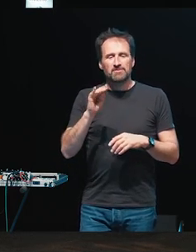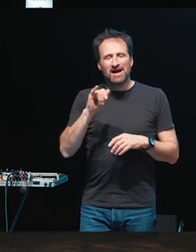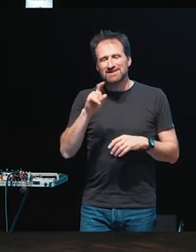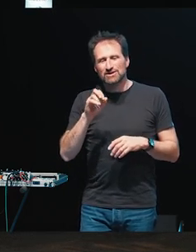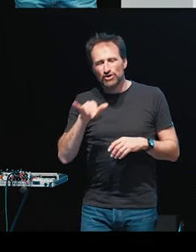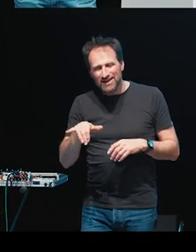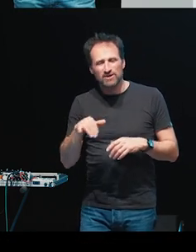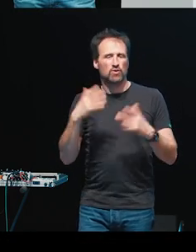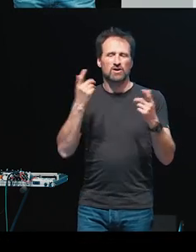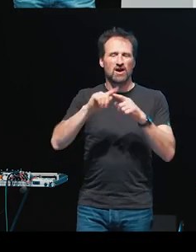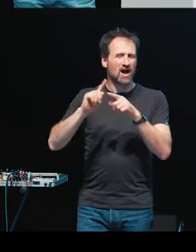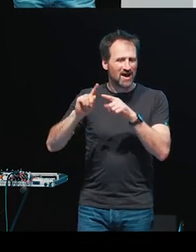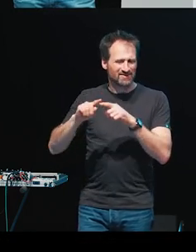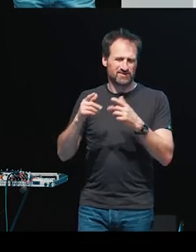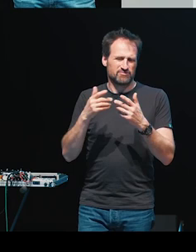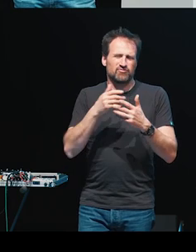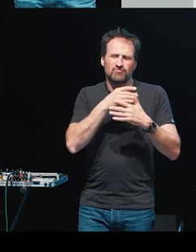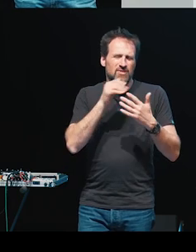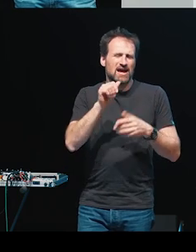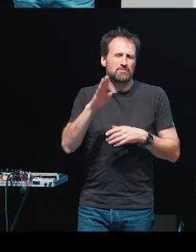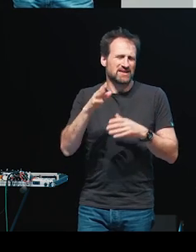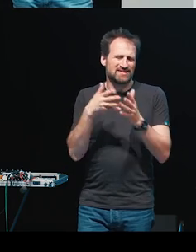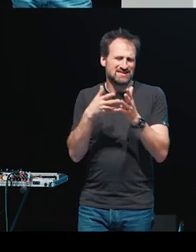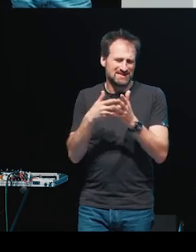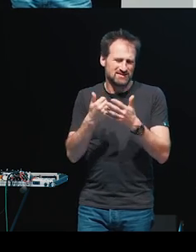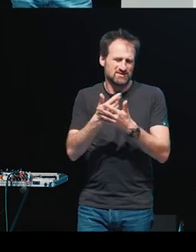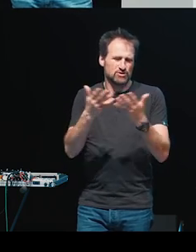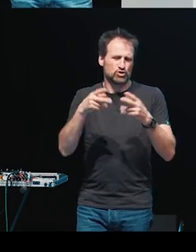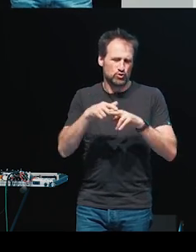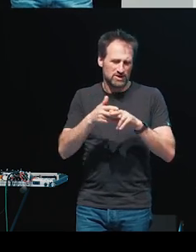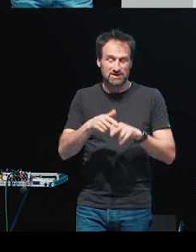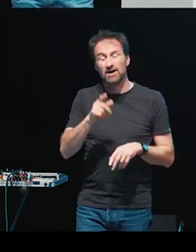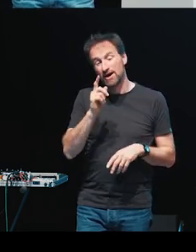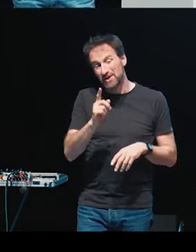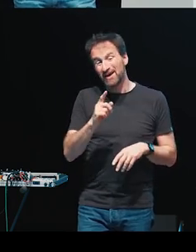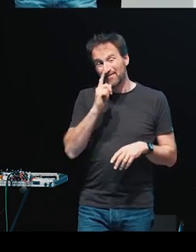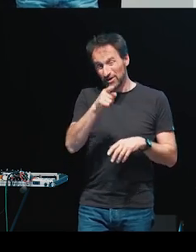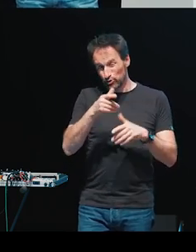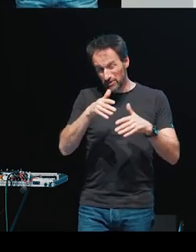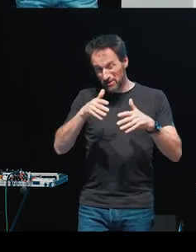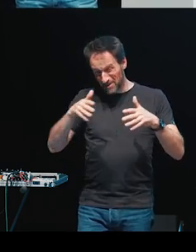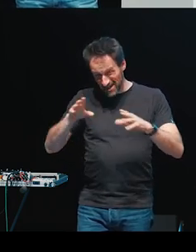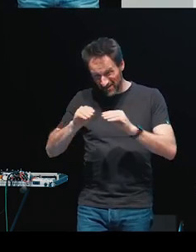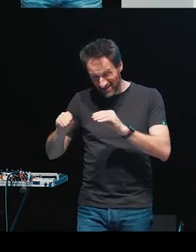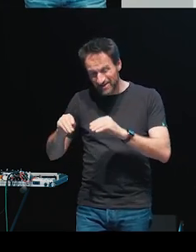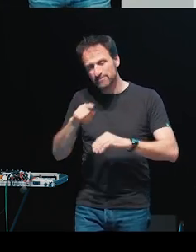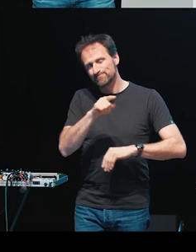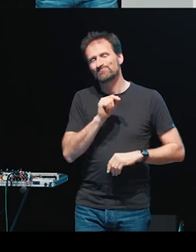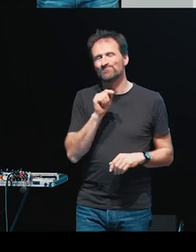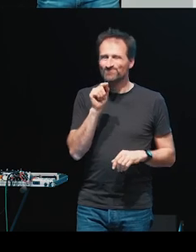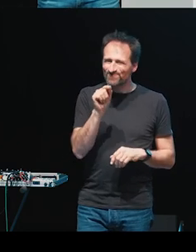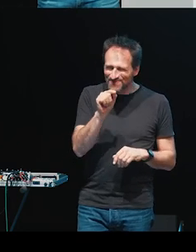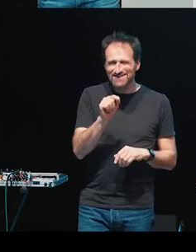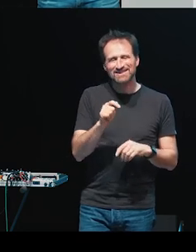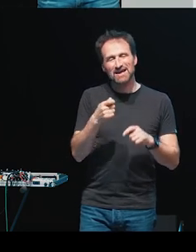A/B testing. You could use that. But as you involve more into that, they are built very generally. In the sense, they're